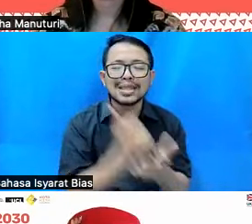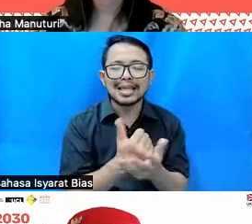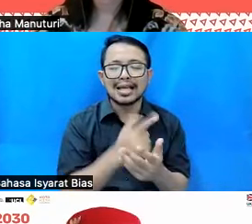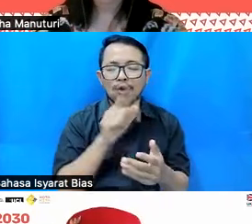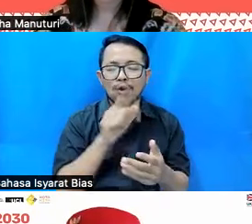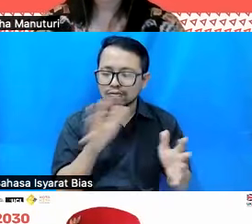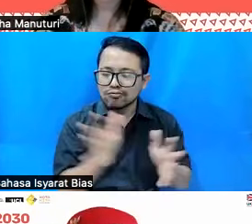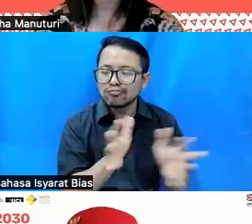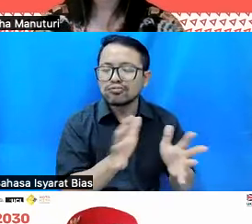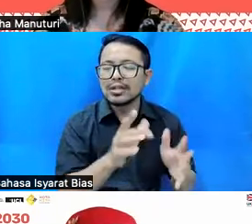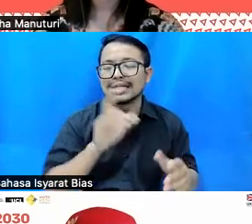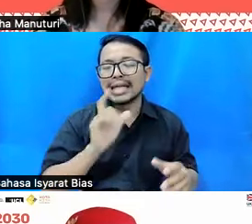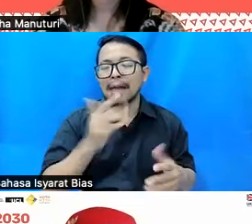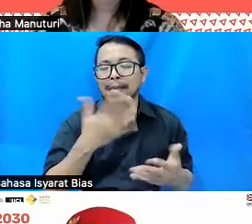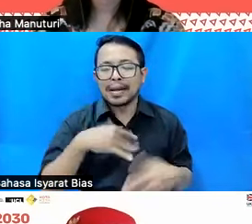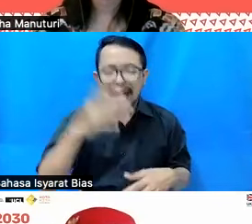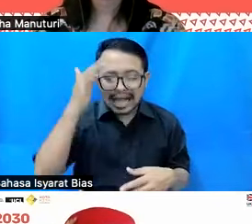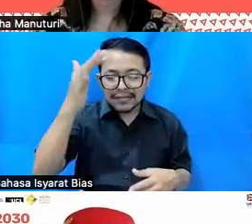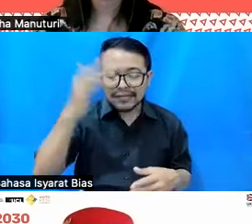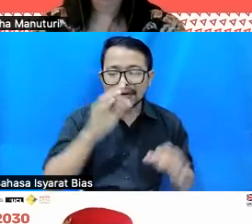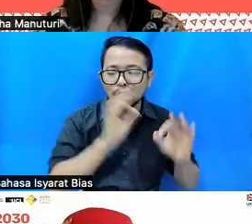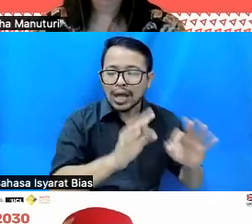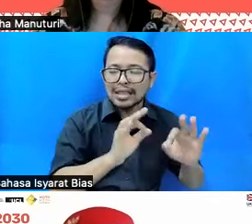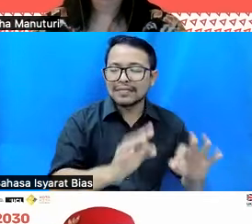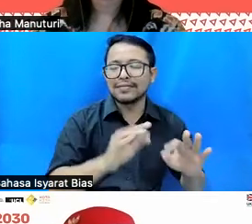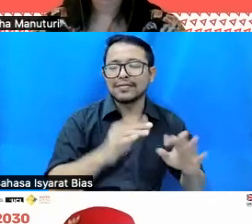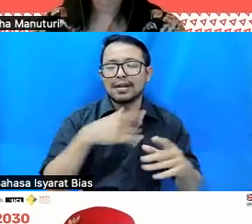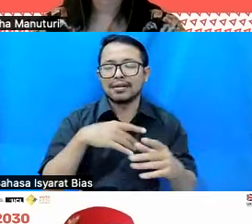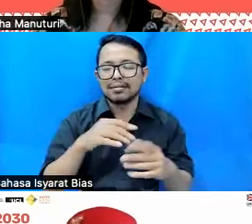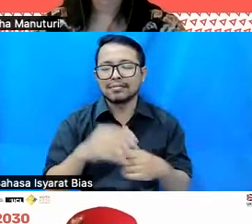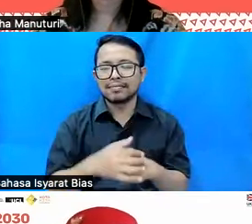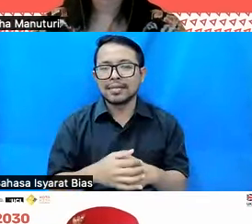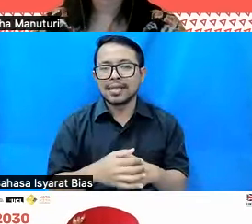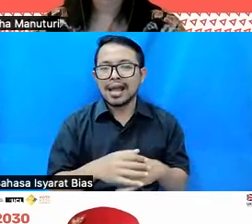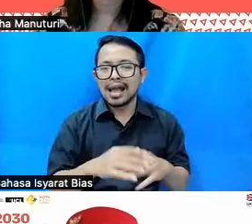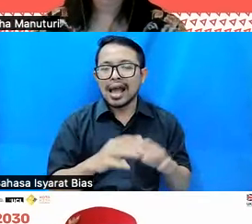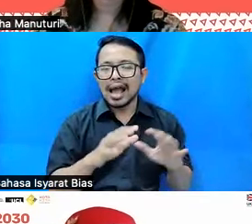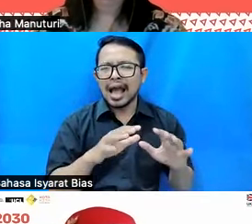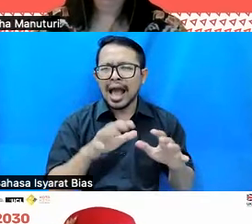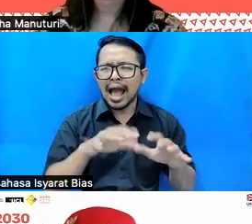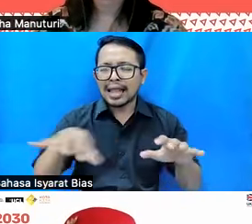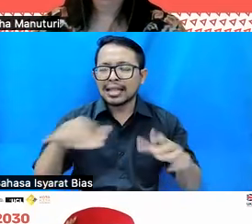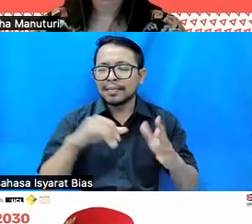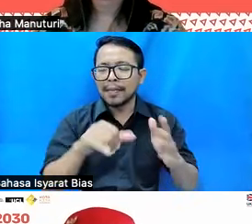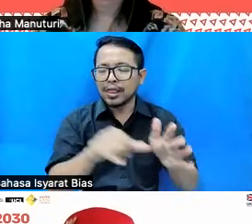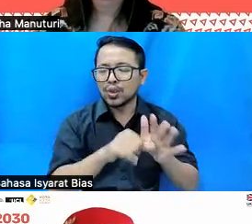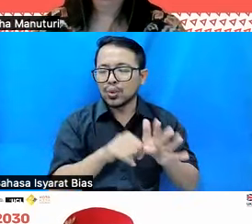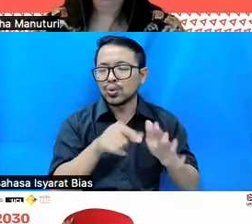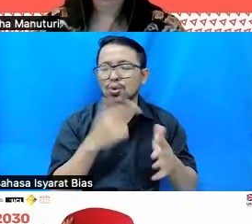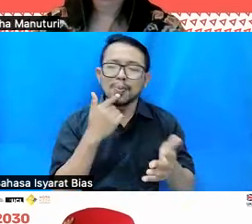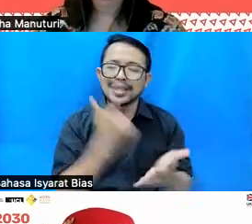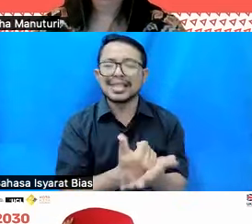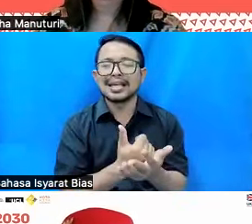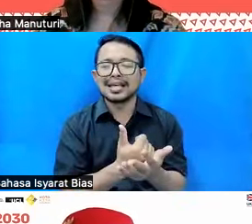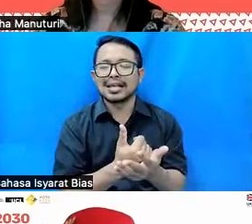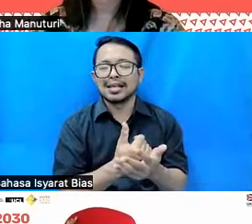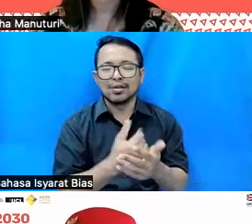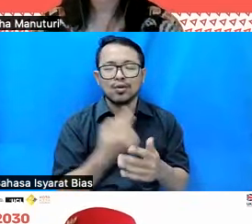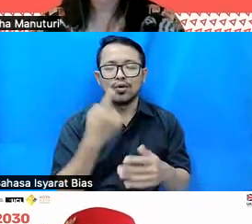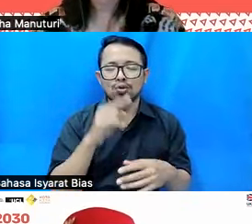be continuously developed by using creative, educative, progressive, and transformative means. Now, assistive technologies